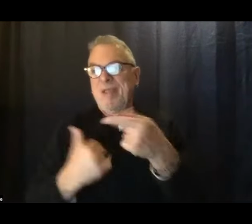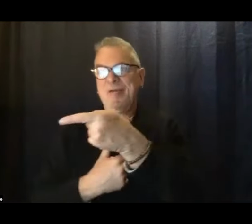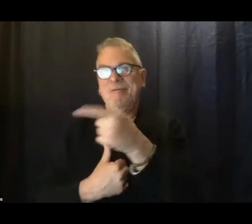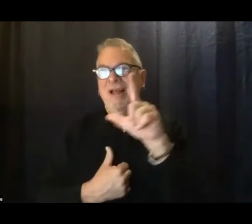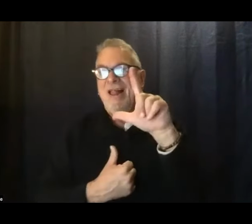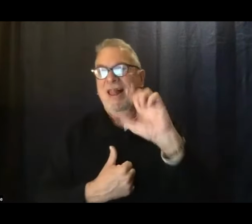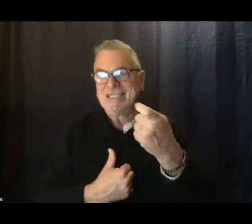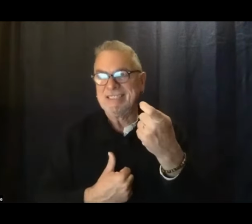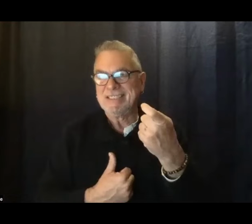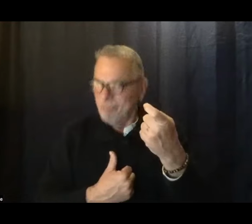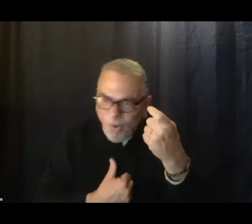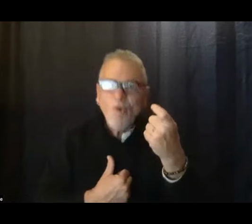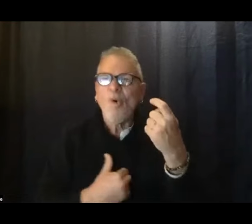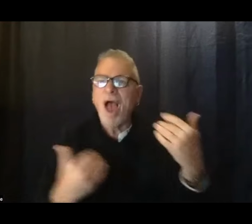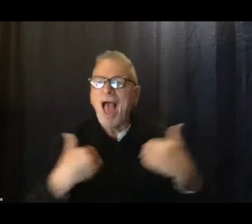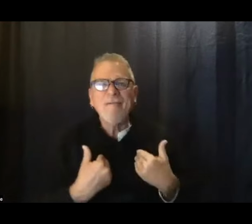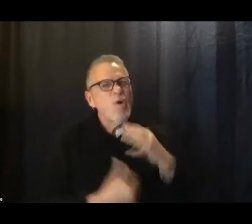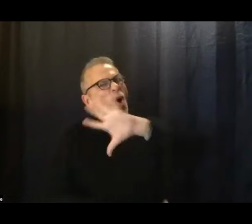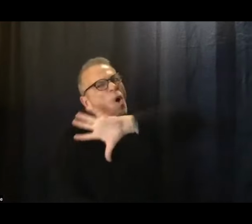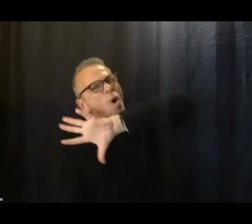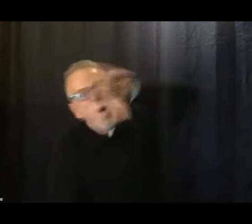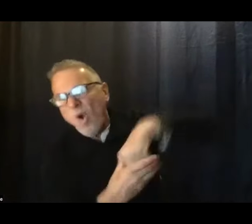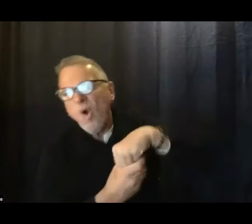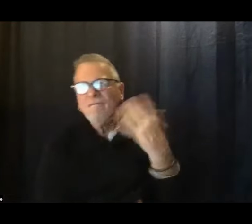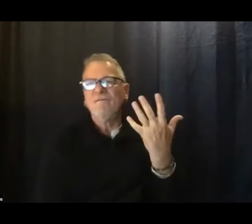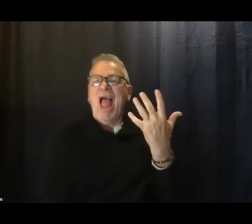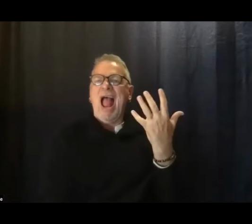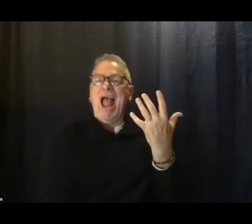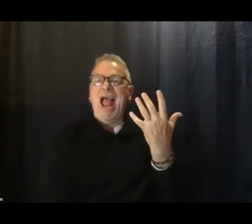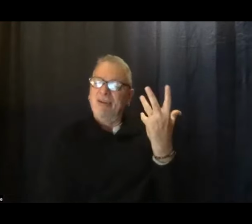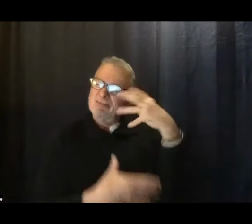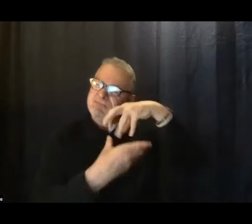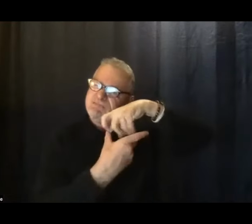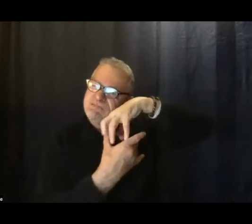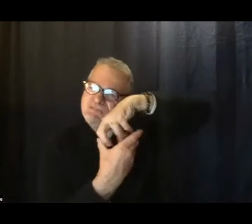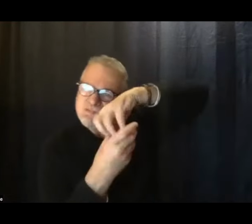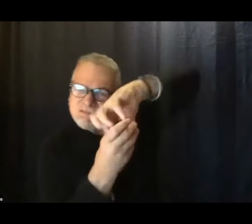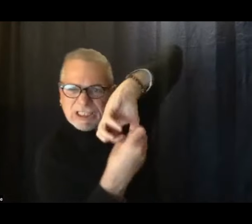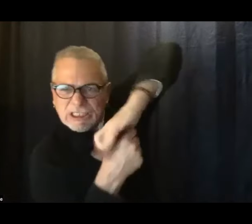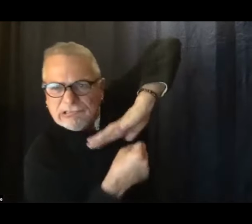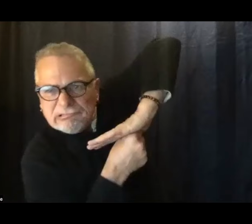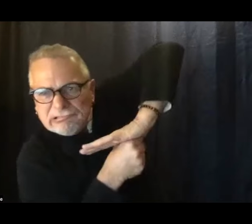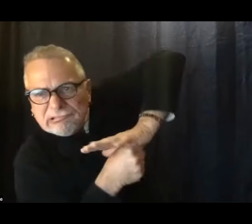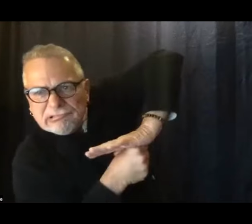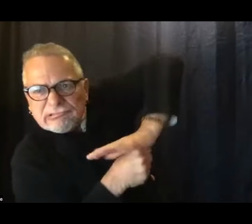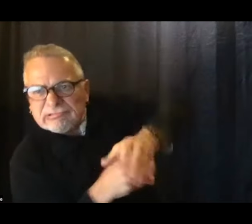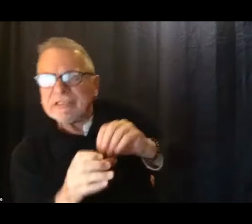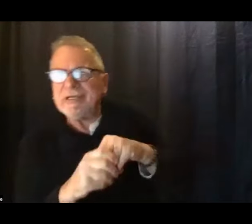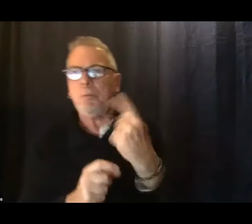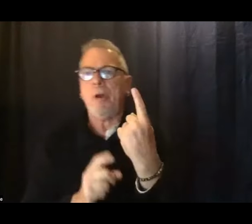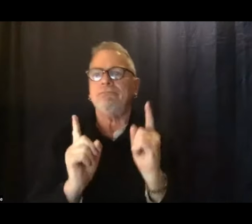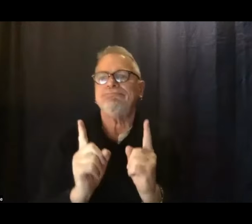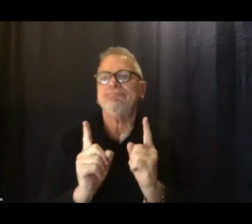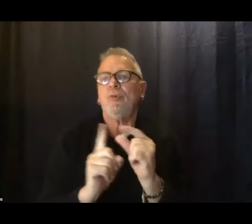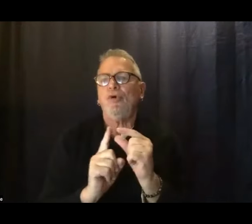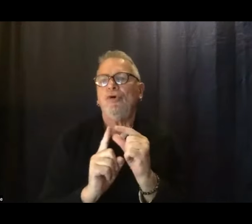I emphasize in every class, everything I teach. I love it. And lexicalized words have them all. Lexicalized signs